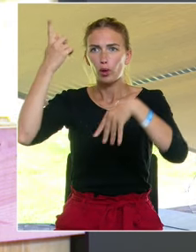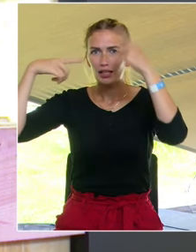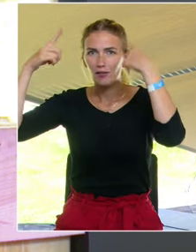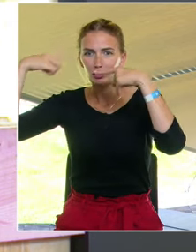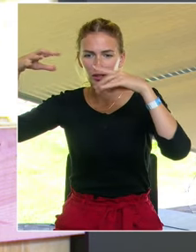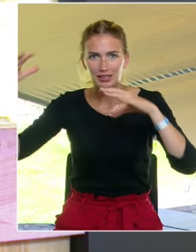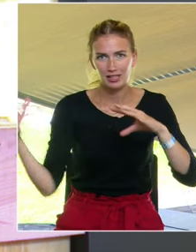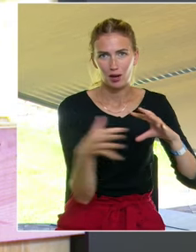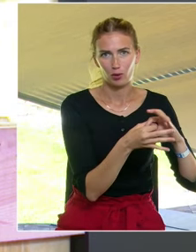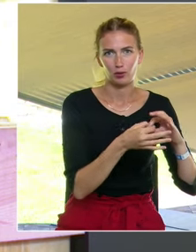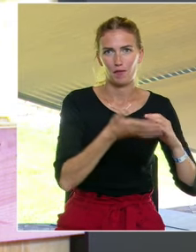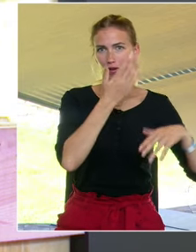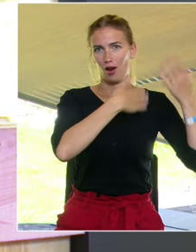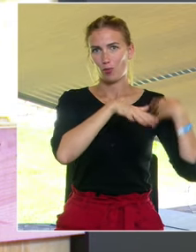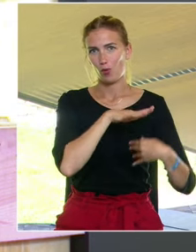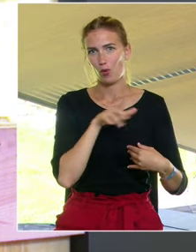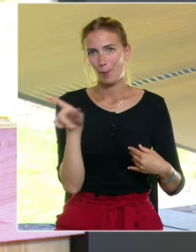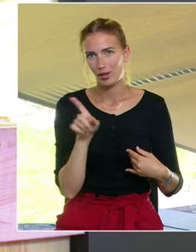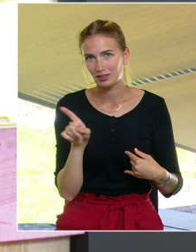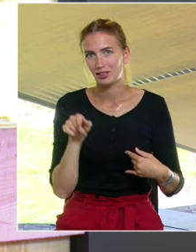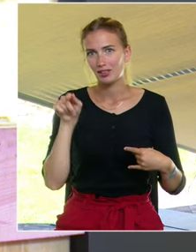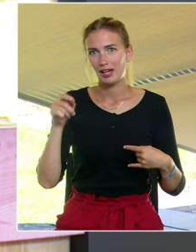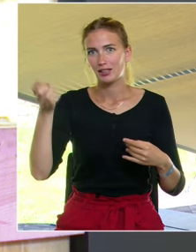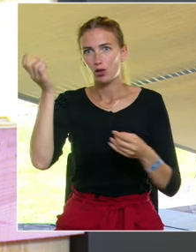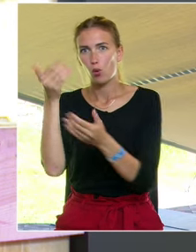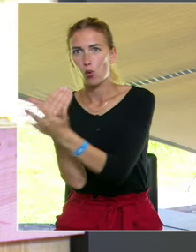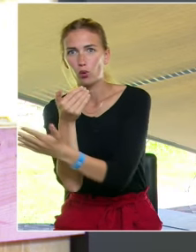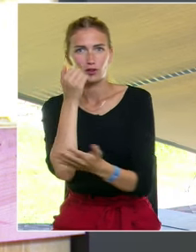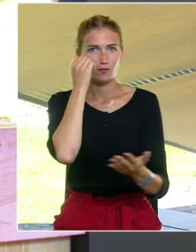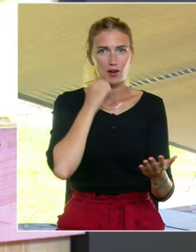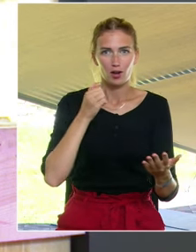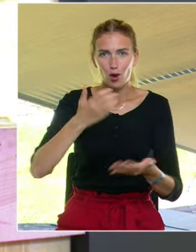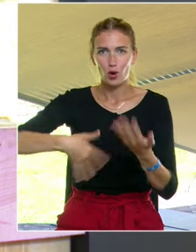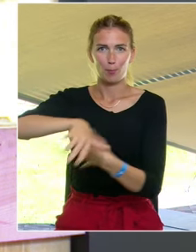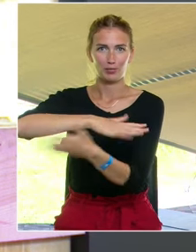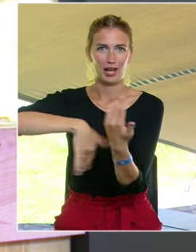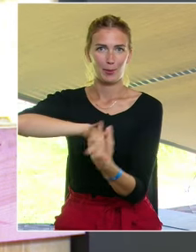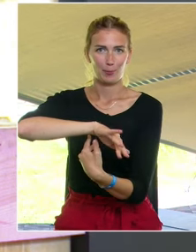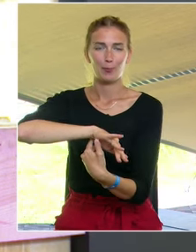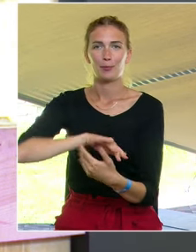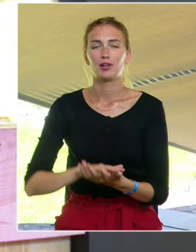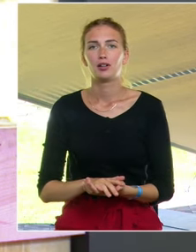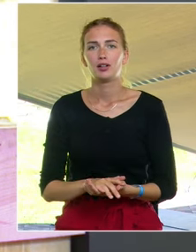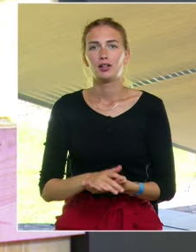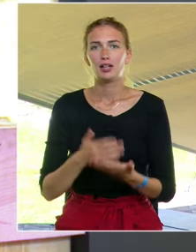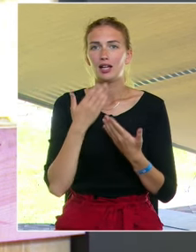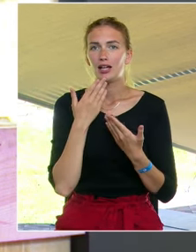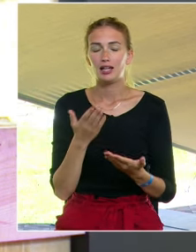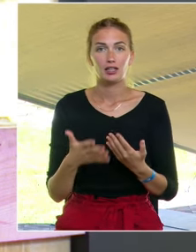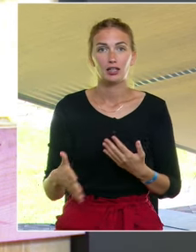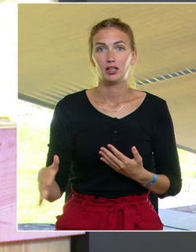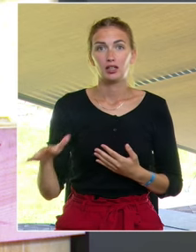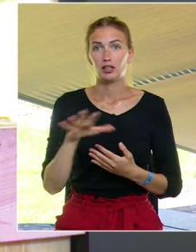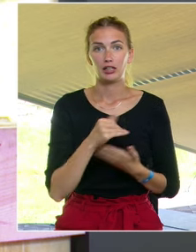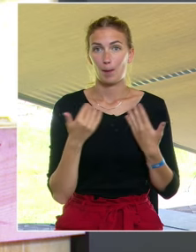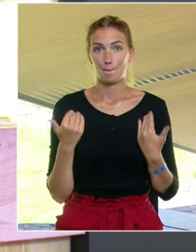old, and this combination of the old. So of course we need to be based on everything